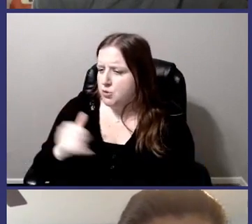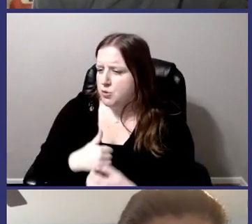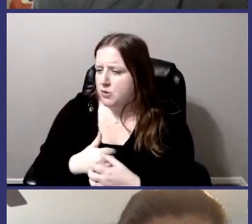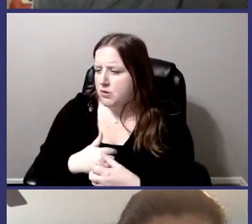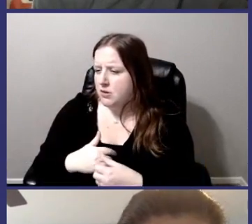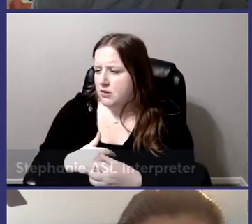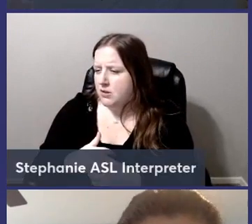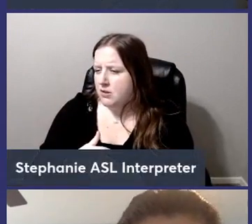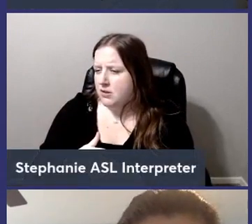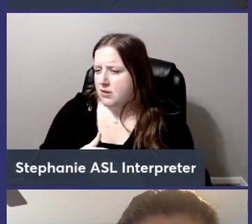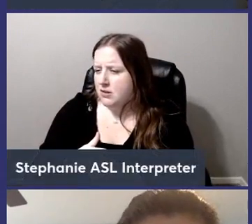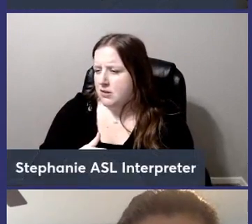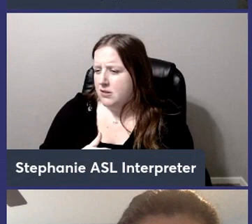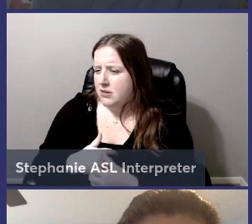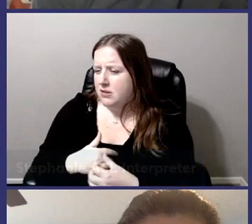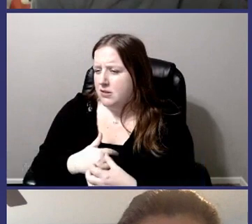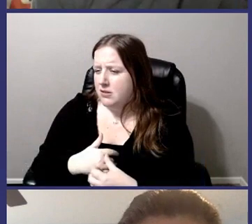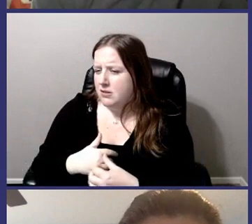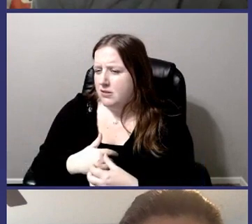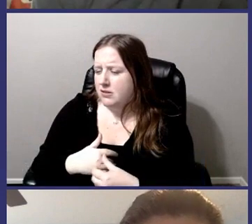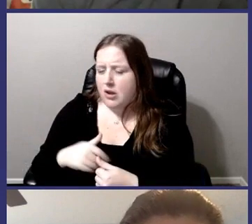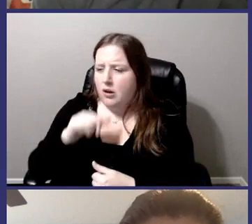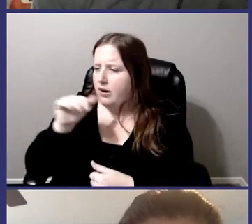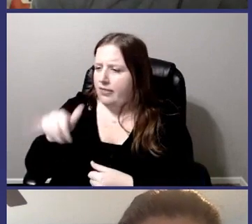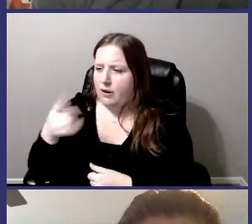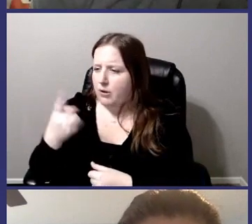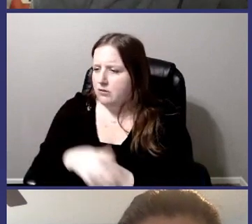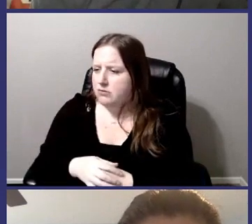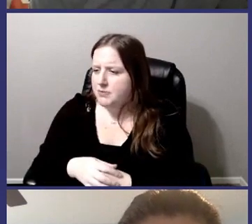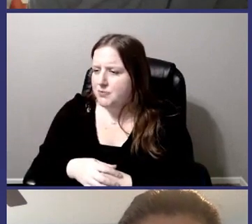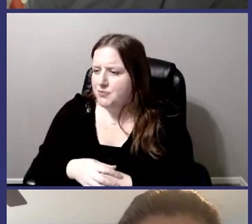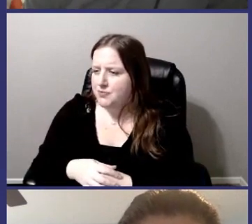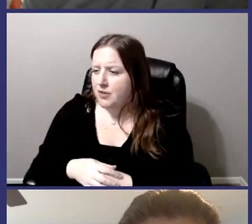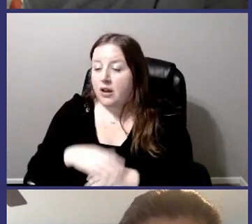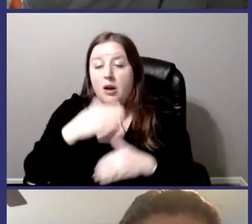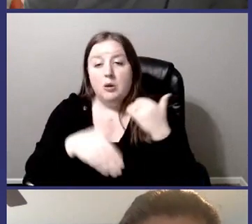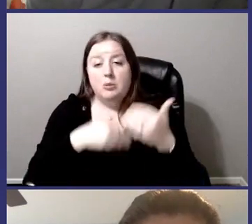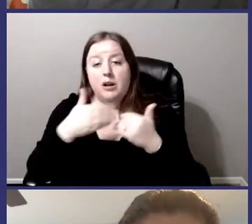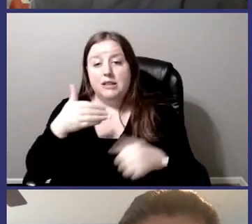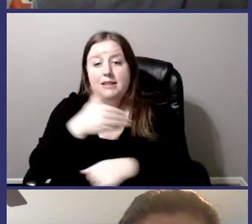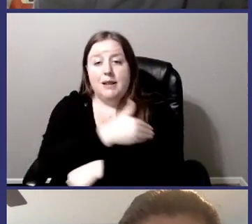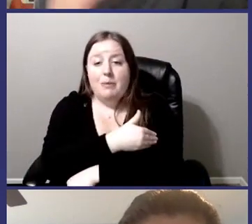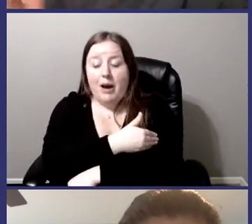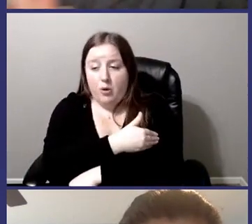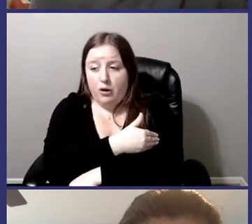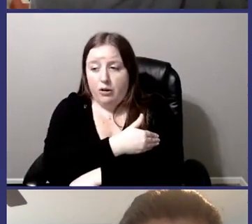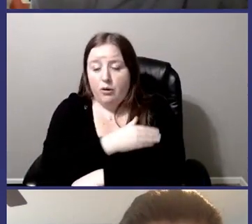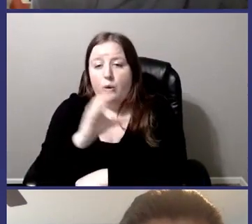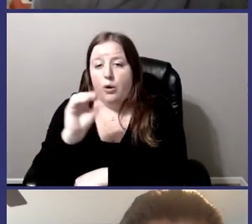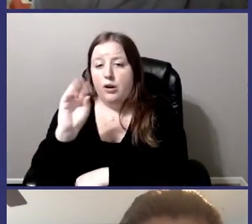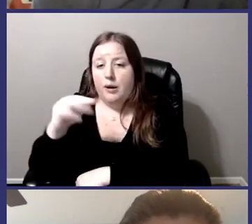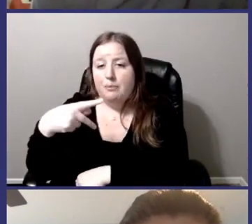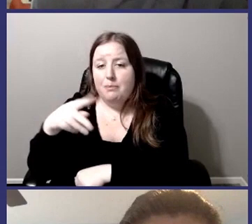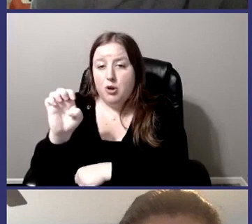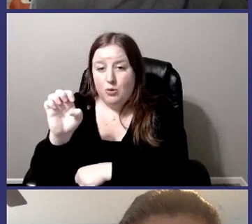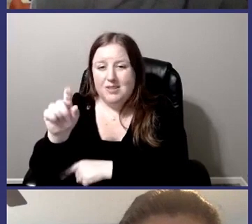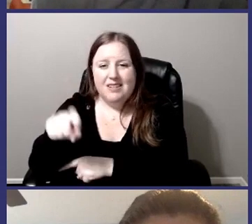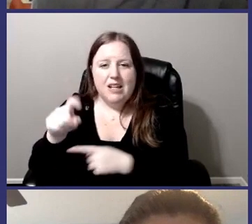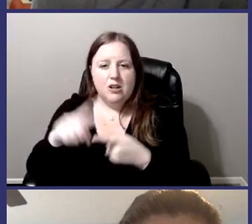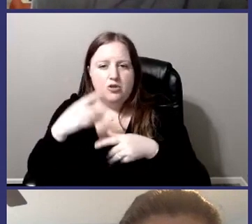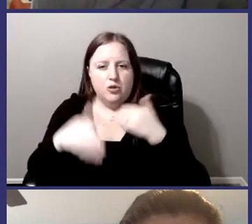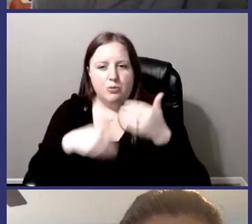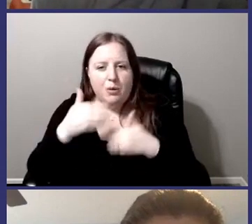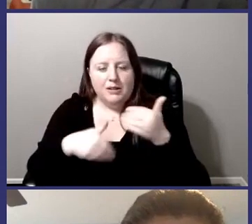not that one. Processing power or compute needed to process